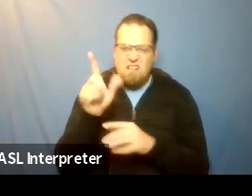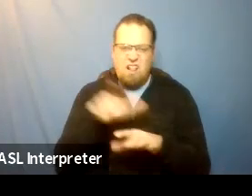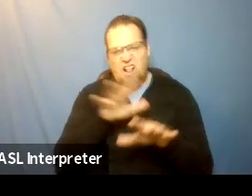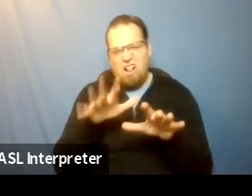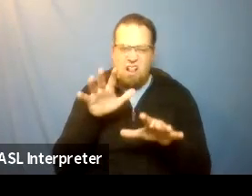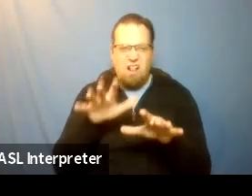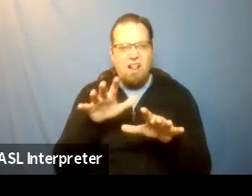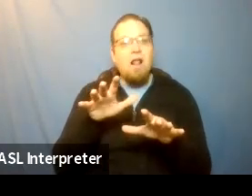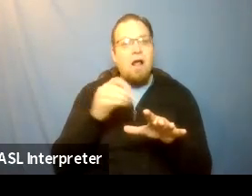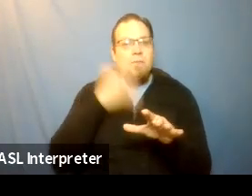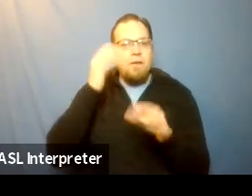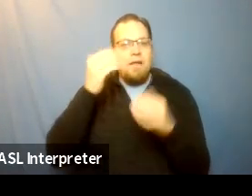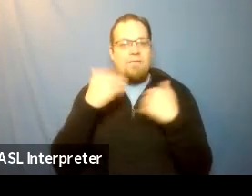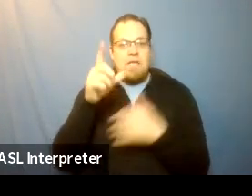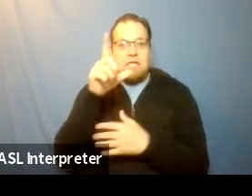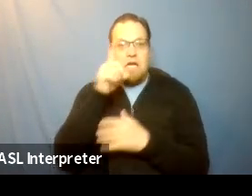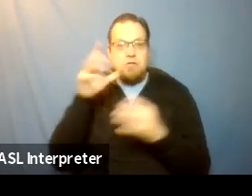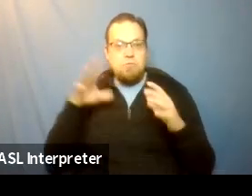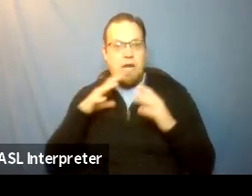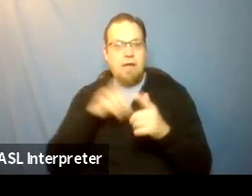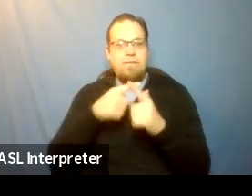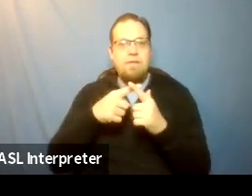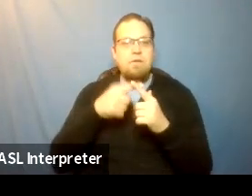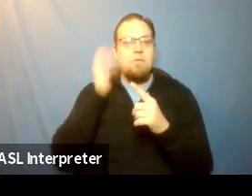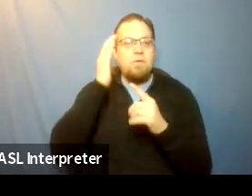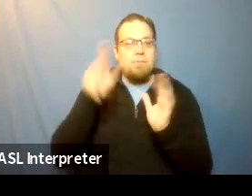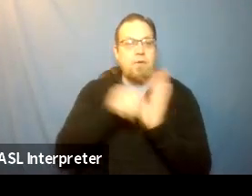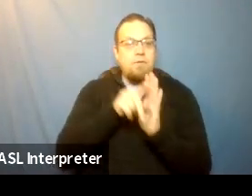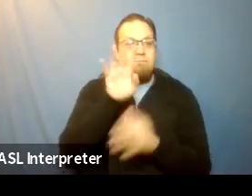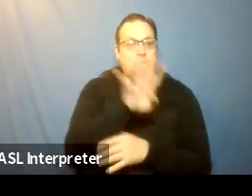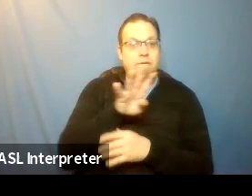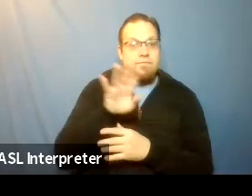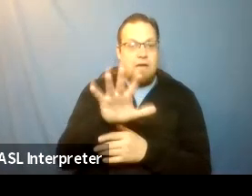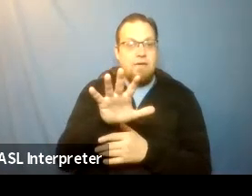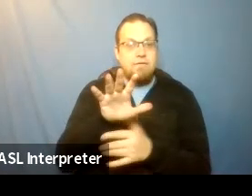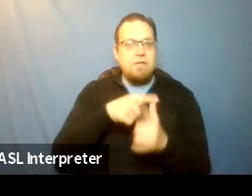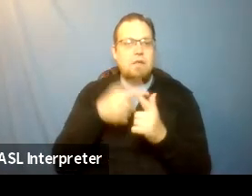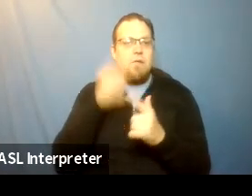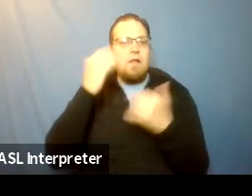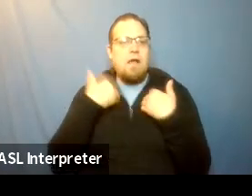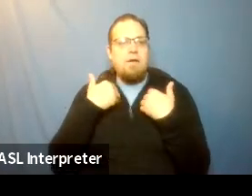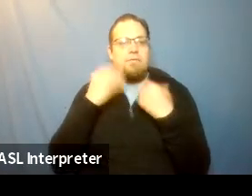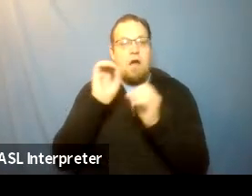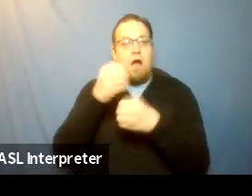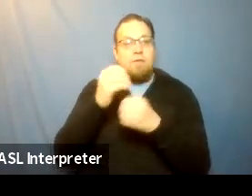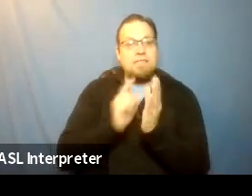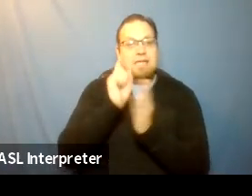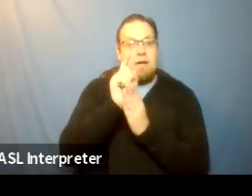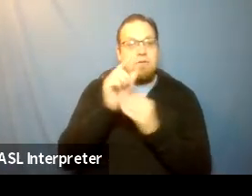Somewhere in there, I'll have a lunch break, and then I'll do the periods 4 and 5. And then there'll be some office hours after school